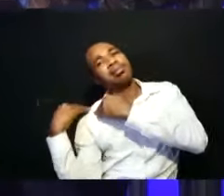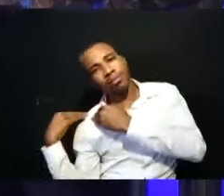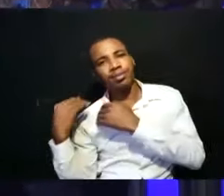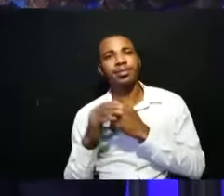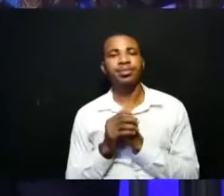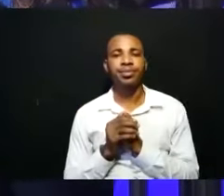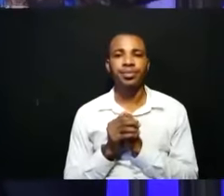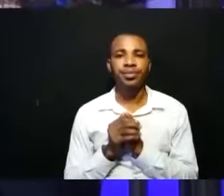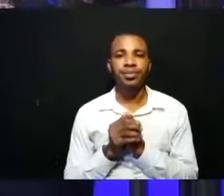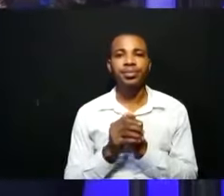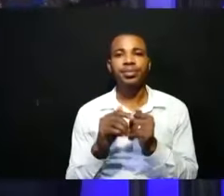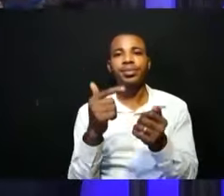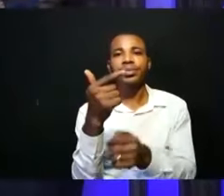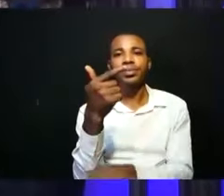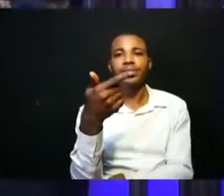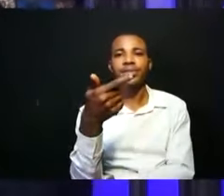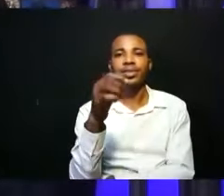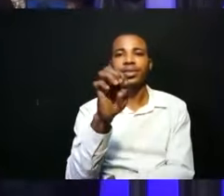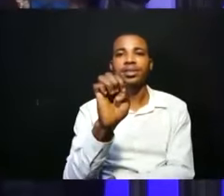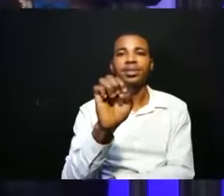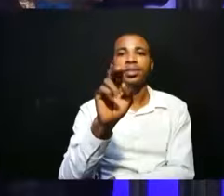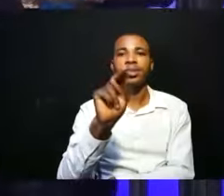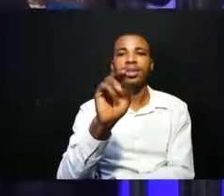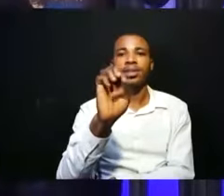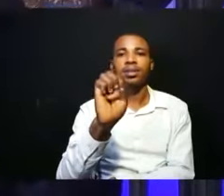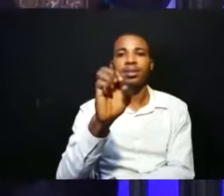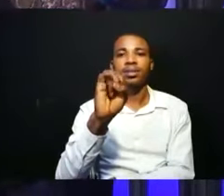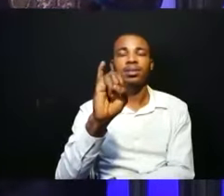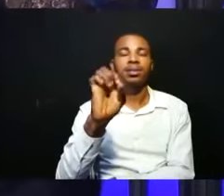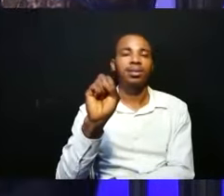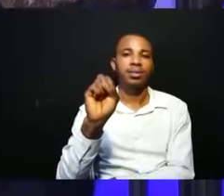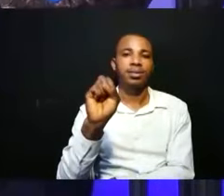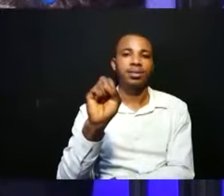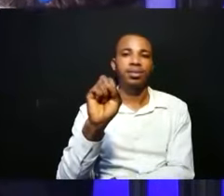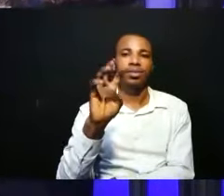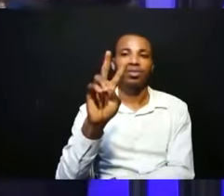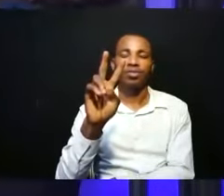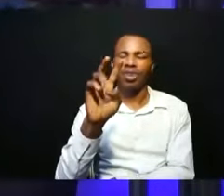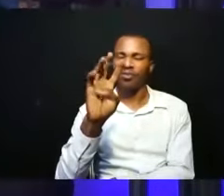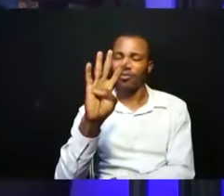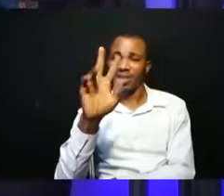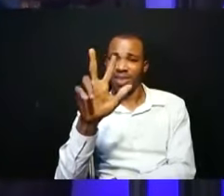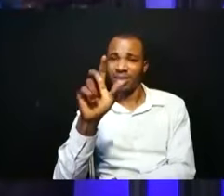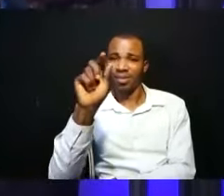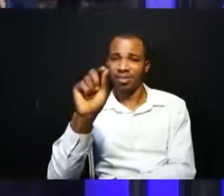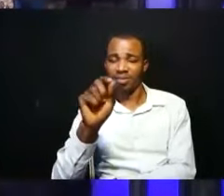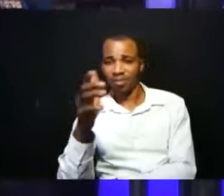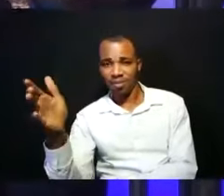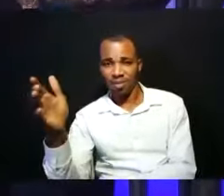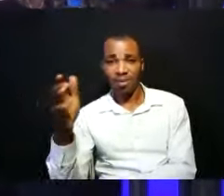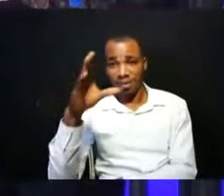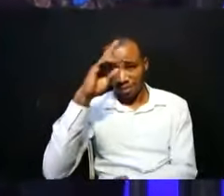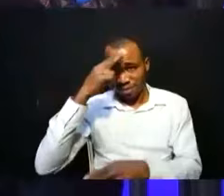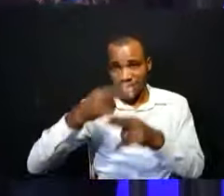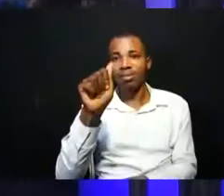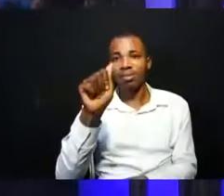Now in Genesis 43, there's a story of Jacob and his children. You know,